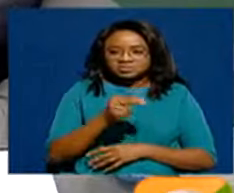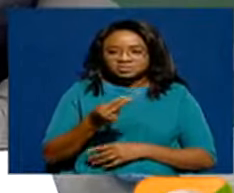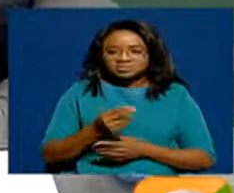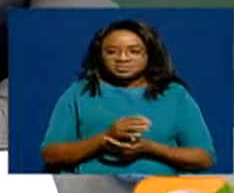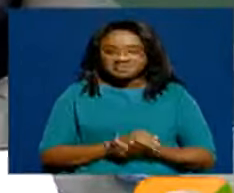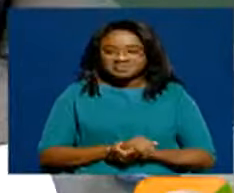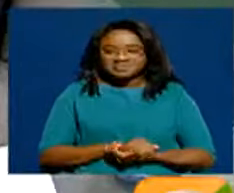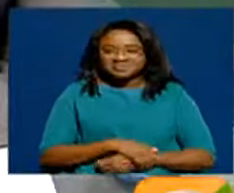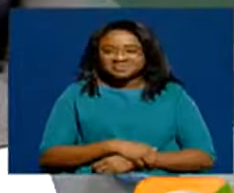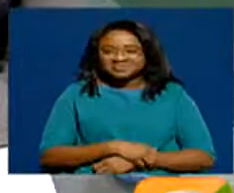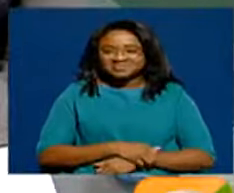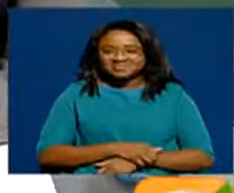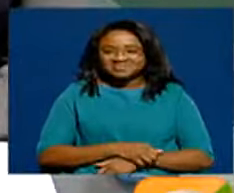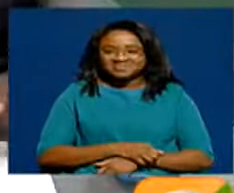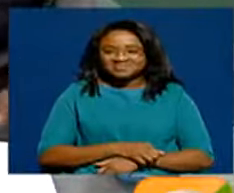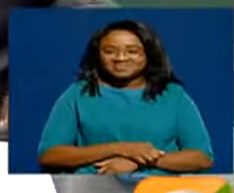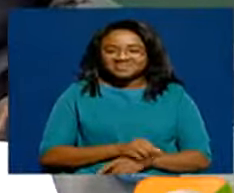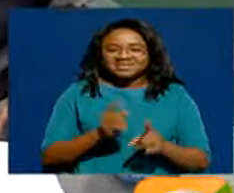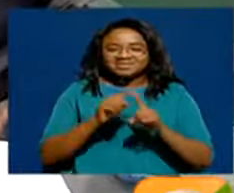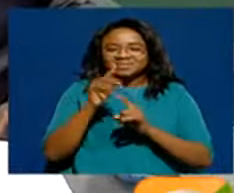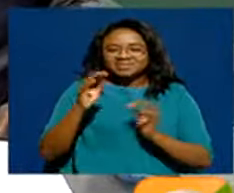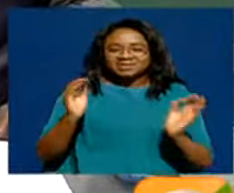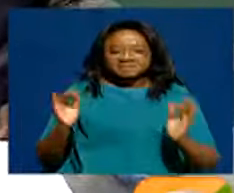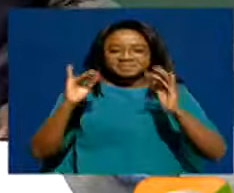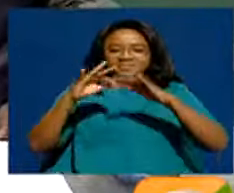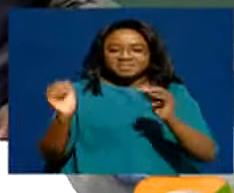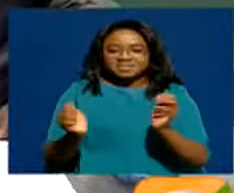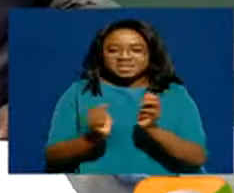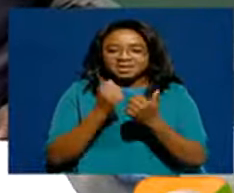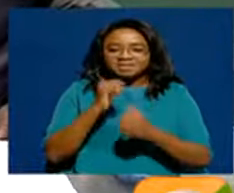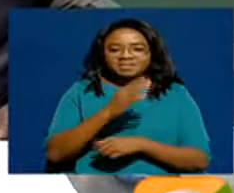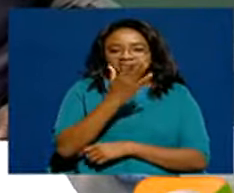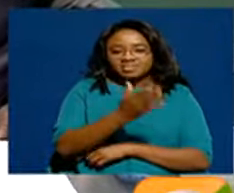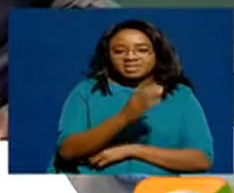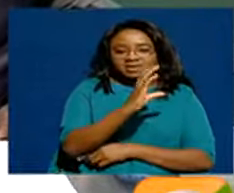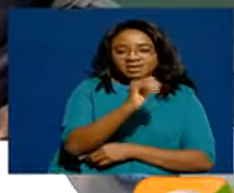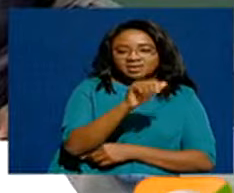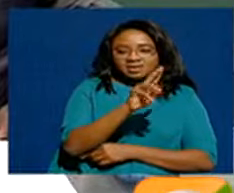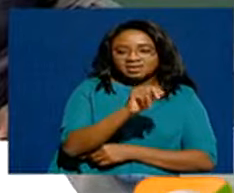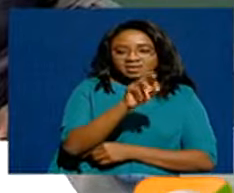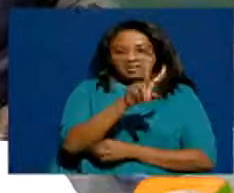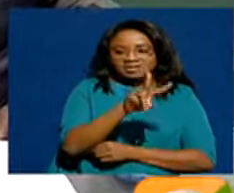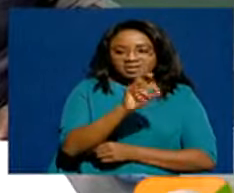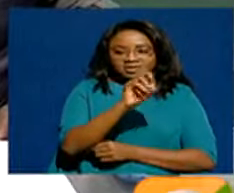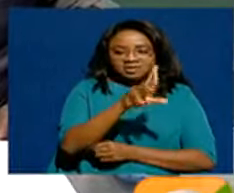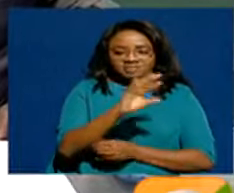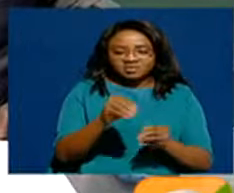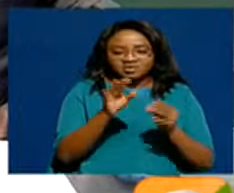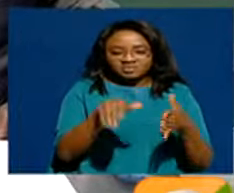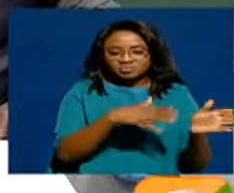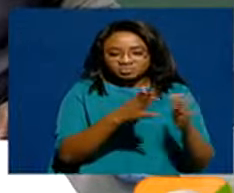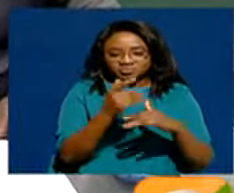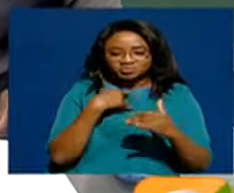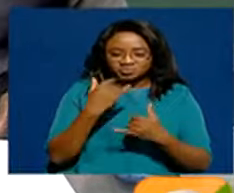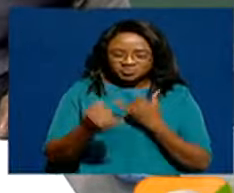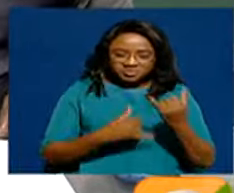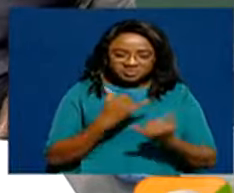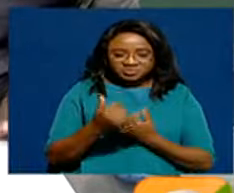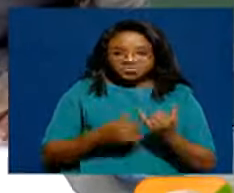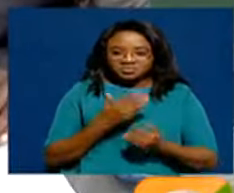out. Now, the event held at the Carnivore offered an opportunity for fans to interact with their favorite presenters. Take a